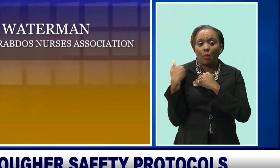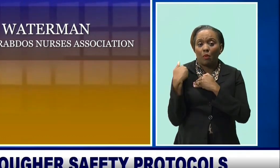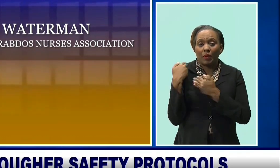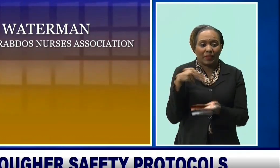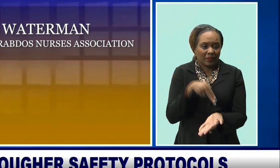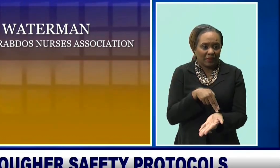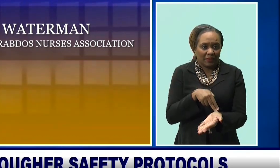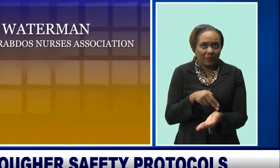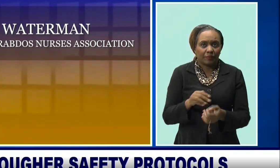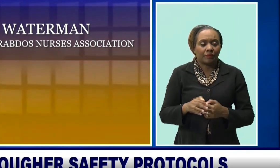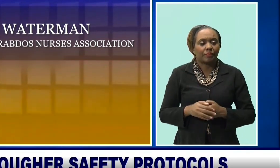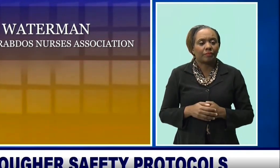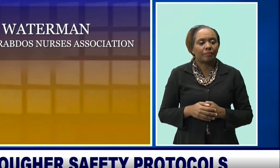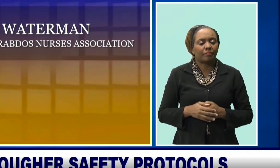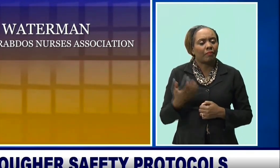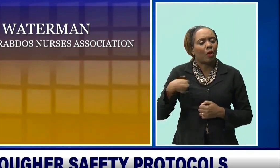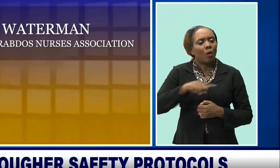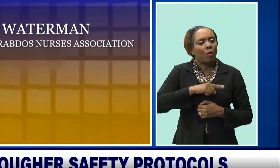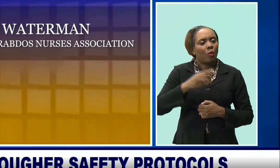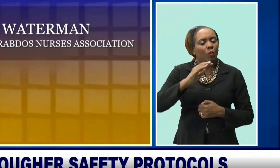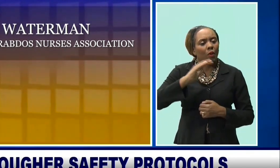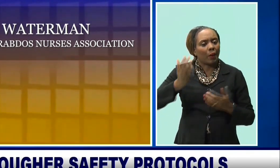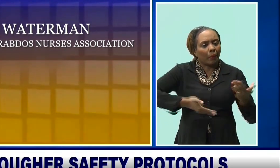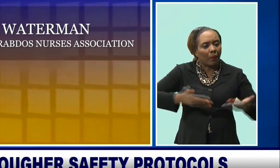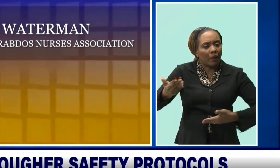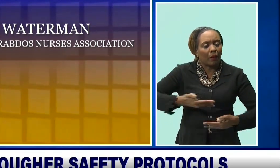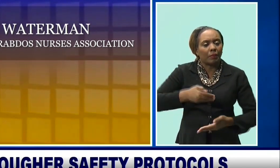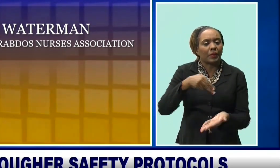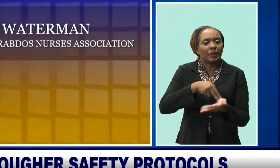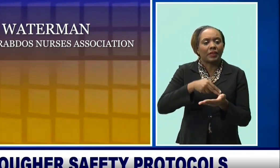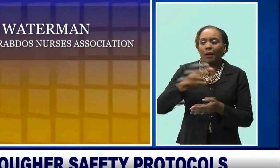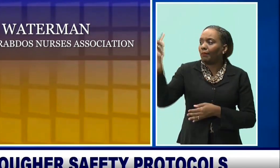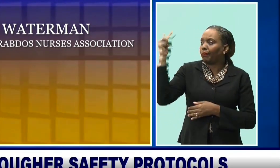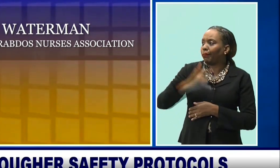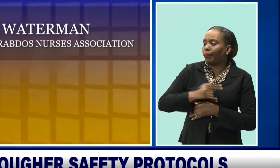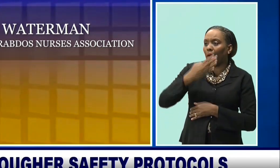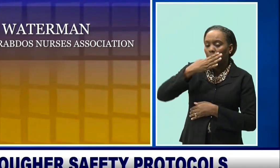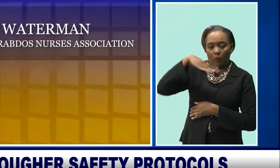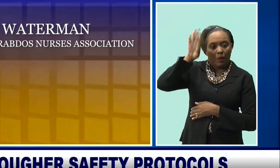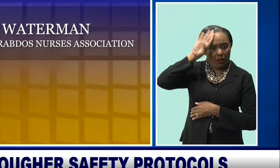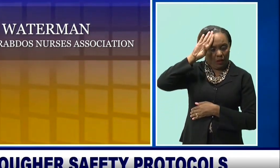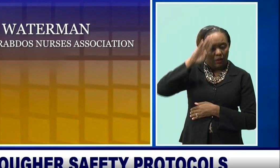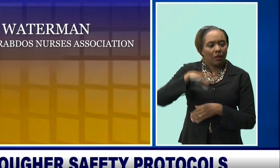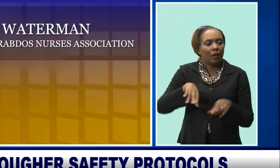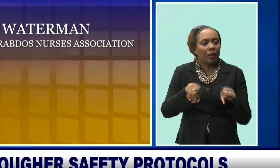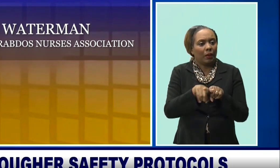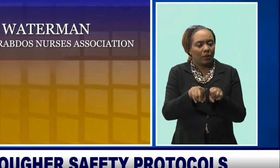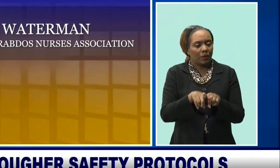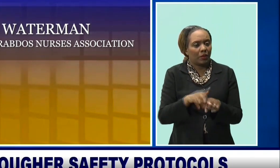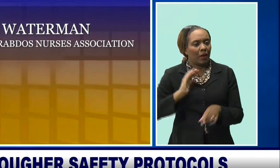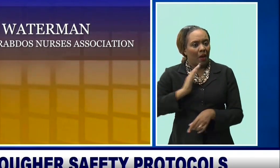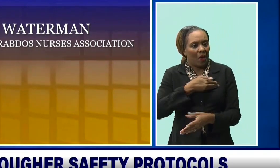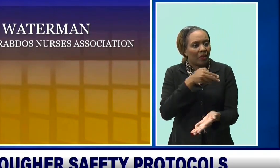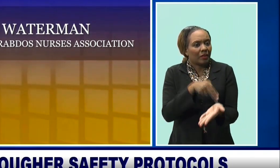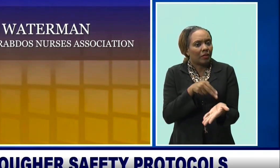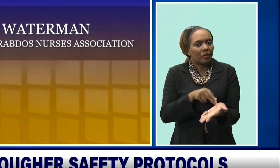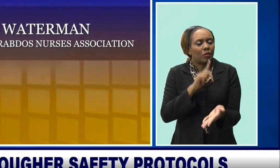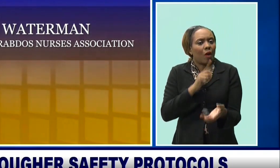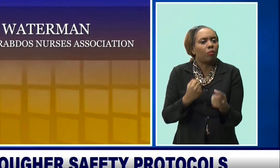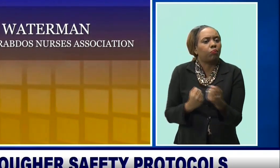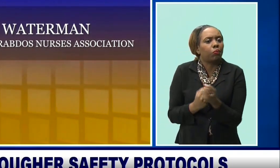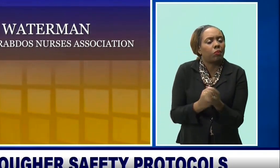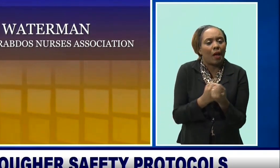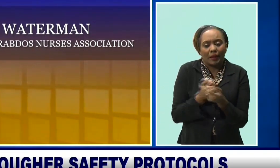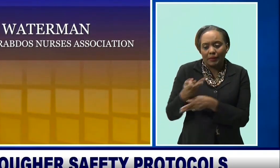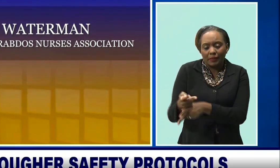in this national emergency state, as we pay kudos to our local nurses, the unsung nightingales, who remain committed to duty to